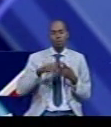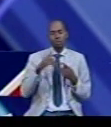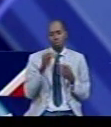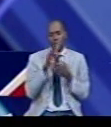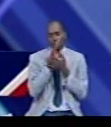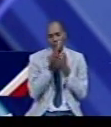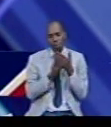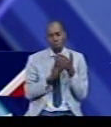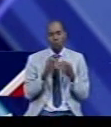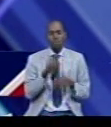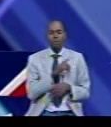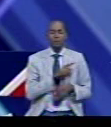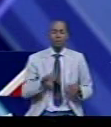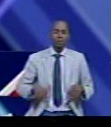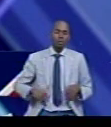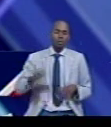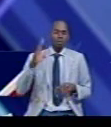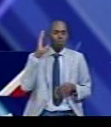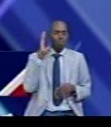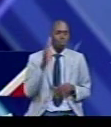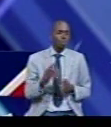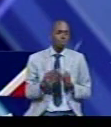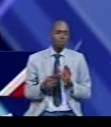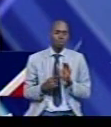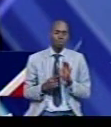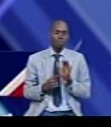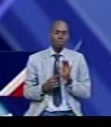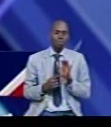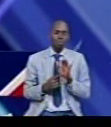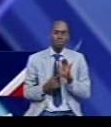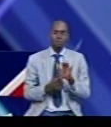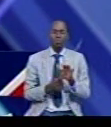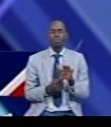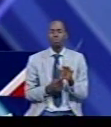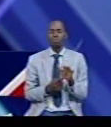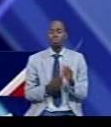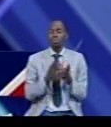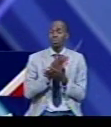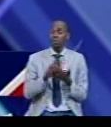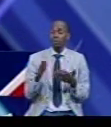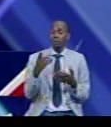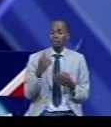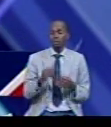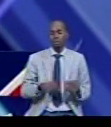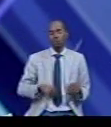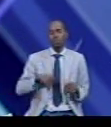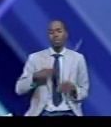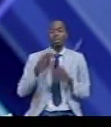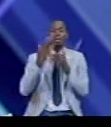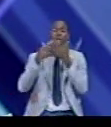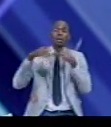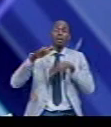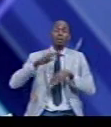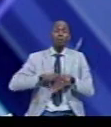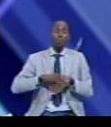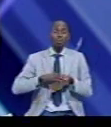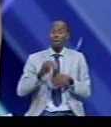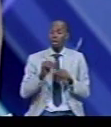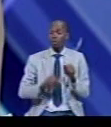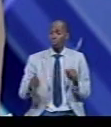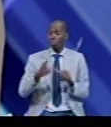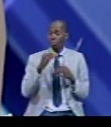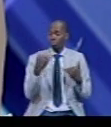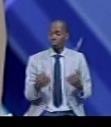The Lord will destroy the house of the proud. Therefore, everyone today must look